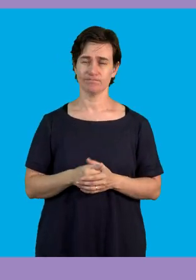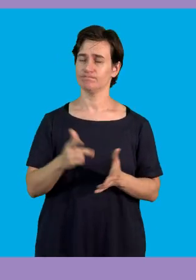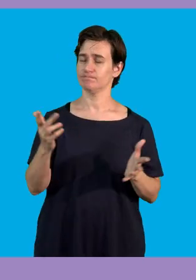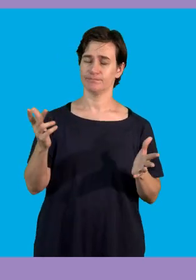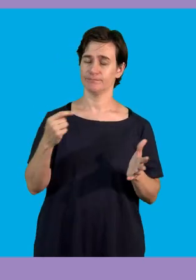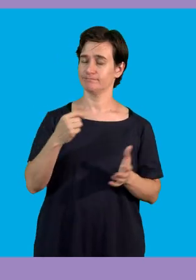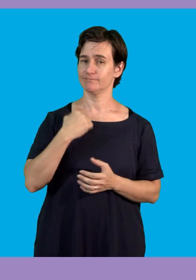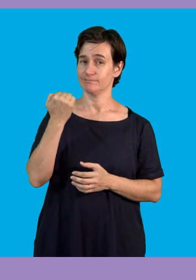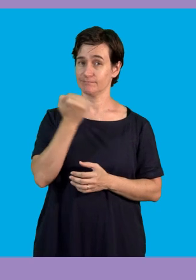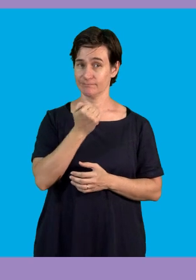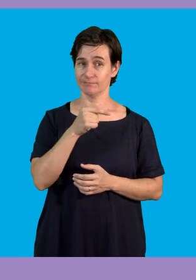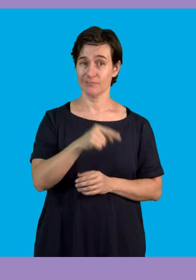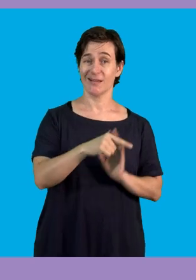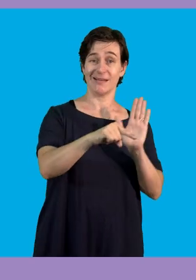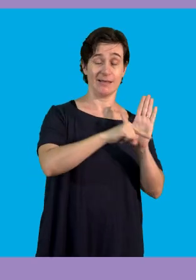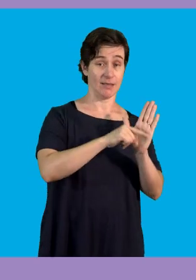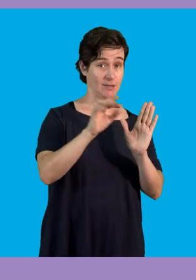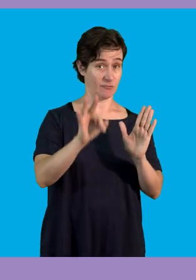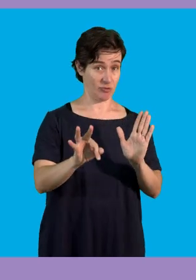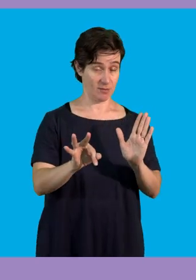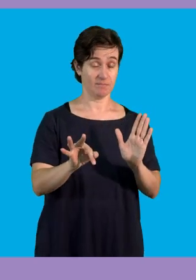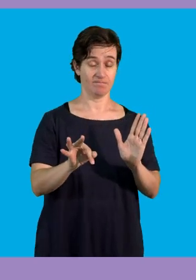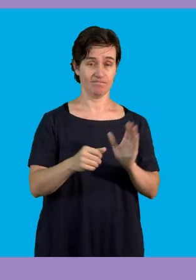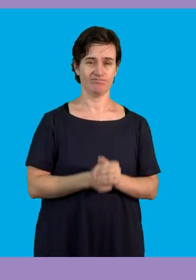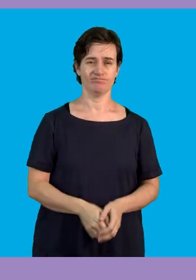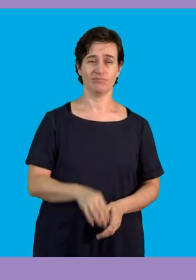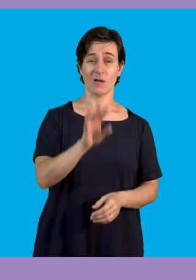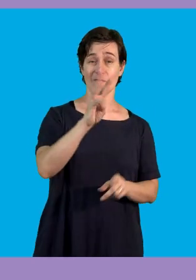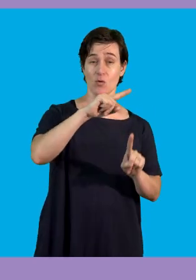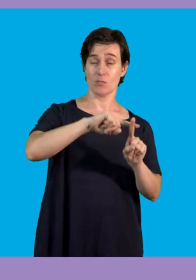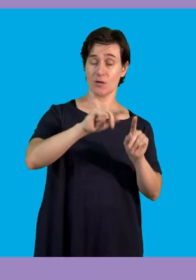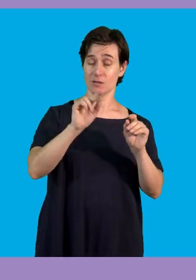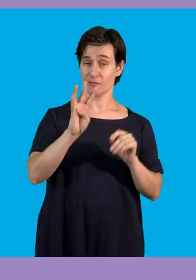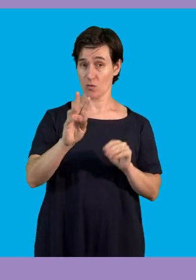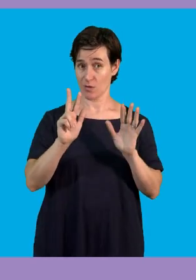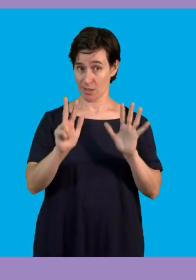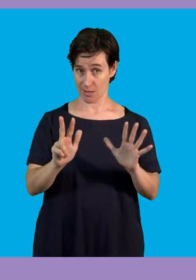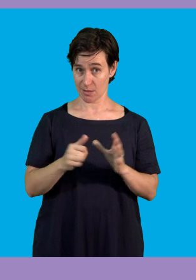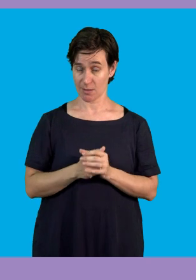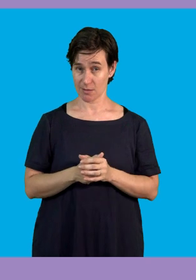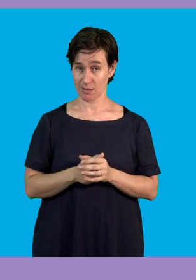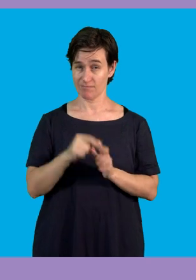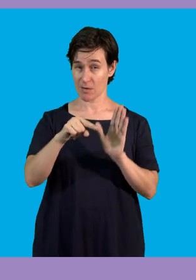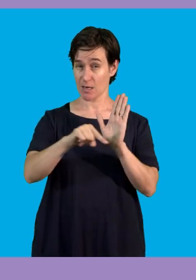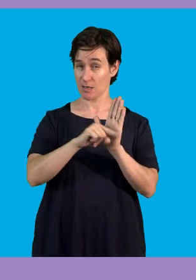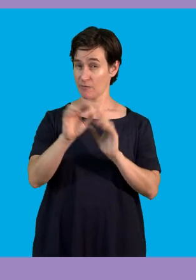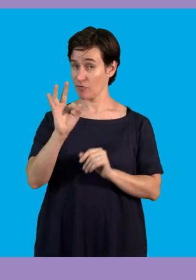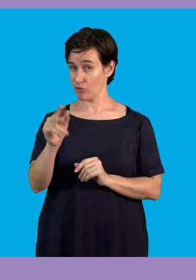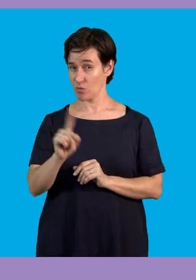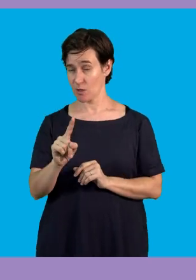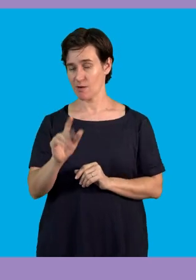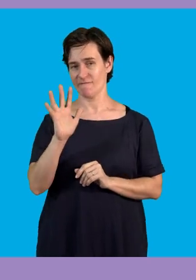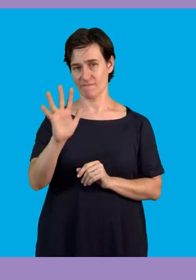My apologies here, it's a negative 3. 4 plus 4 is 8, minus 3